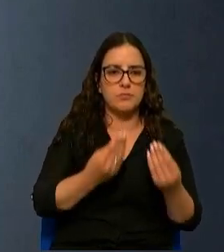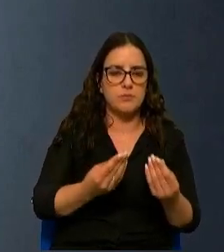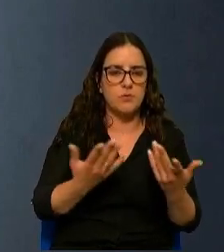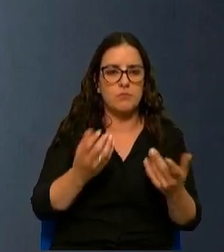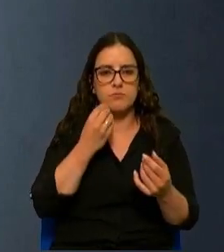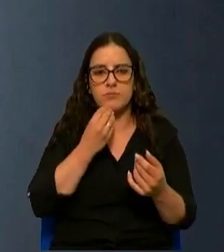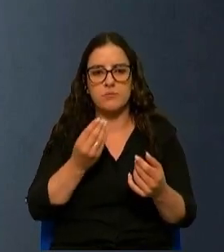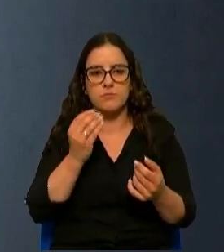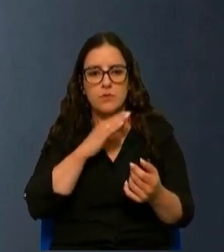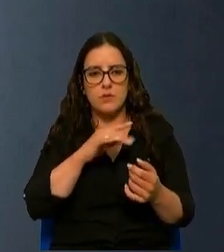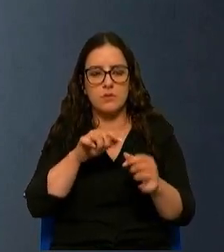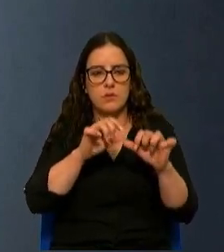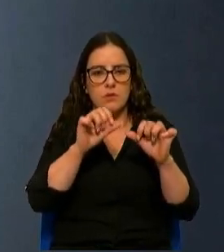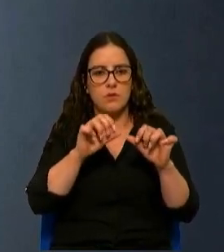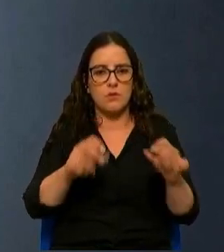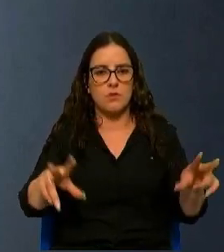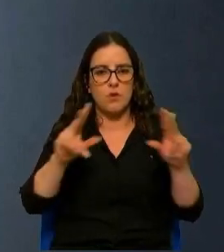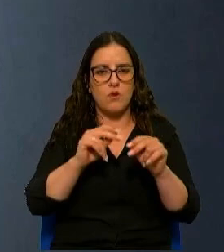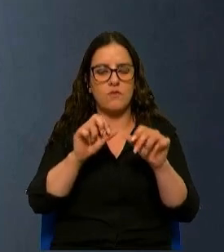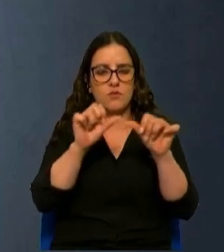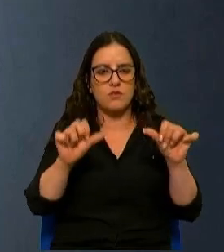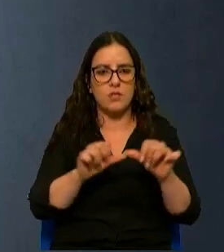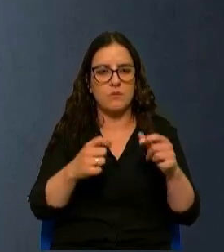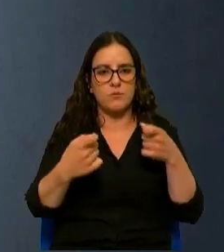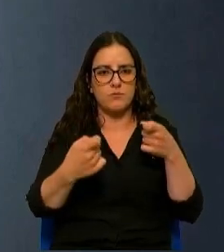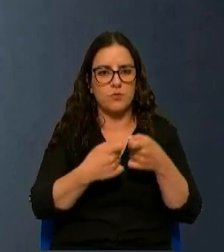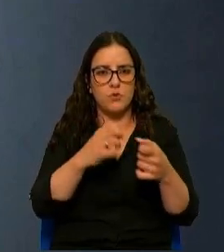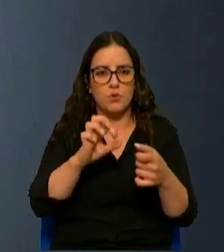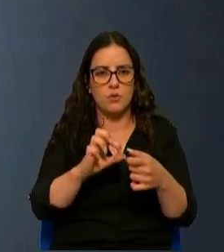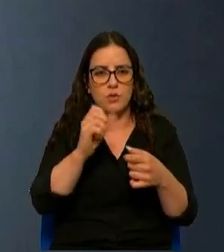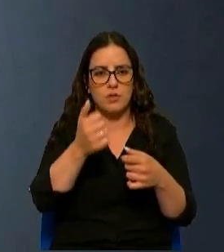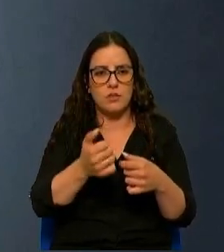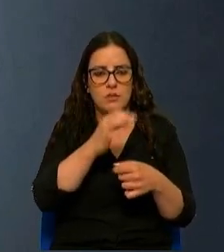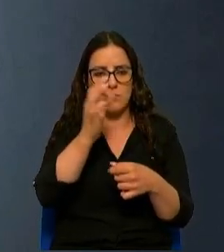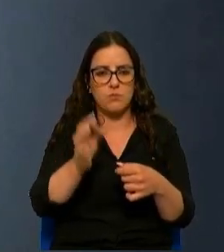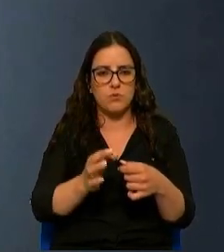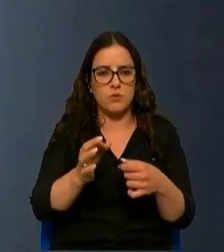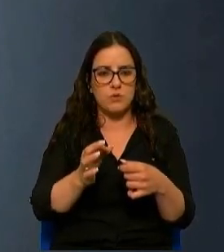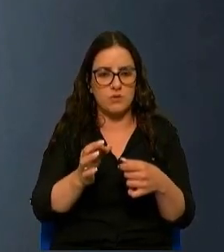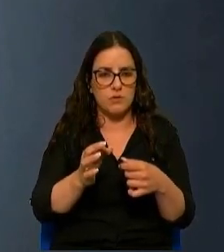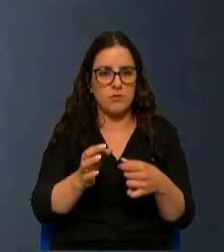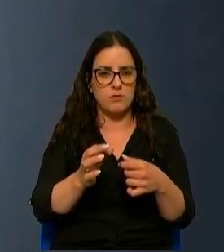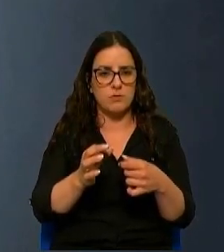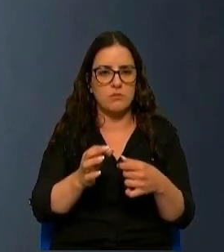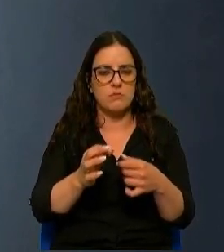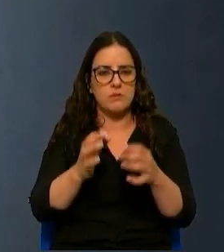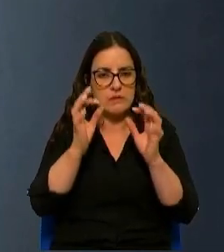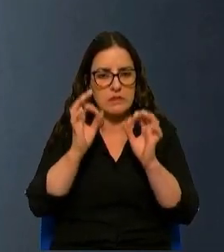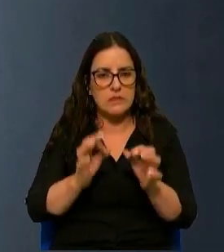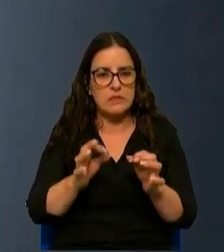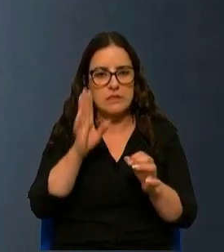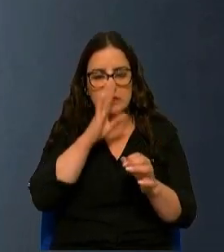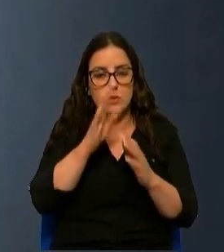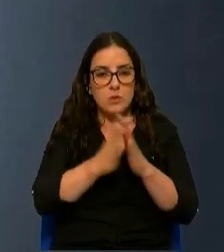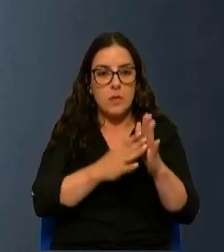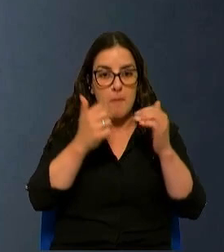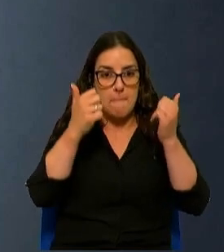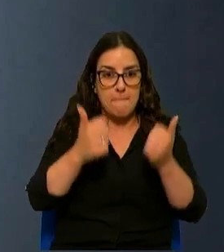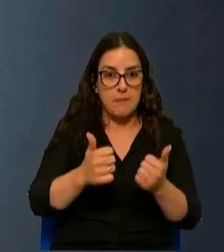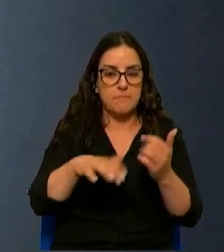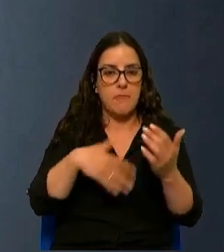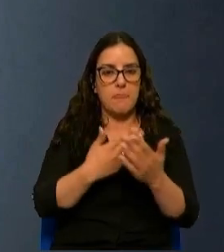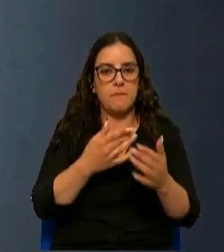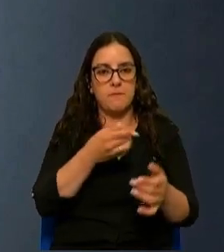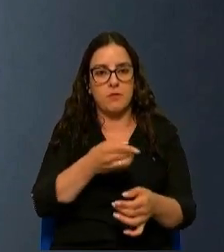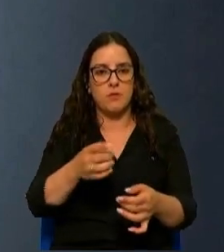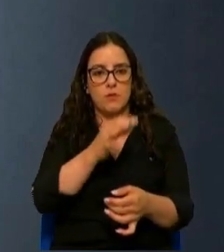achieves 85% accuracy. In fact, if you use it in a certain way, it's 99% accurate. So I